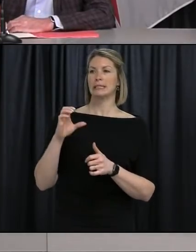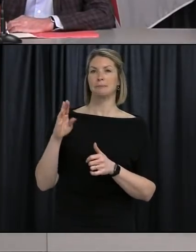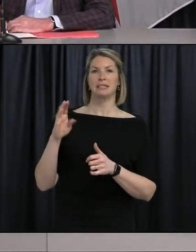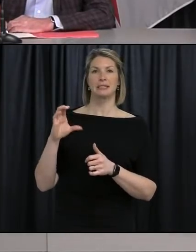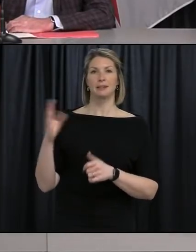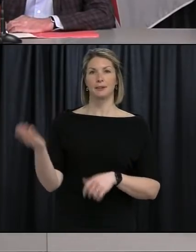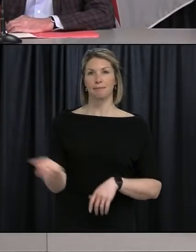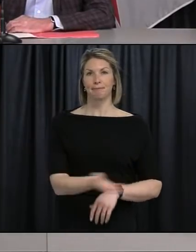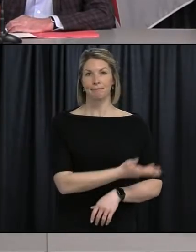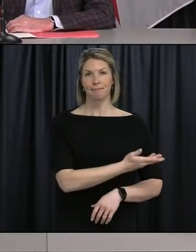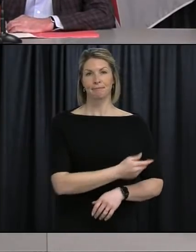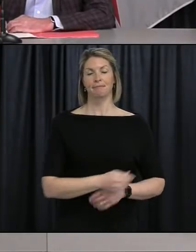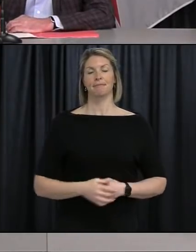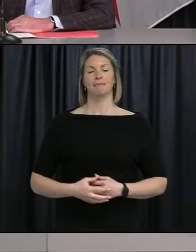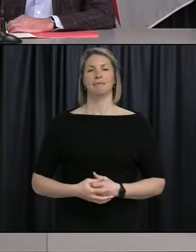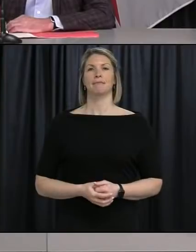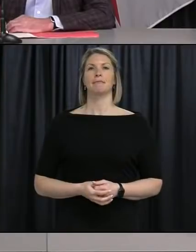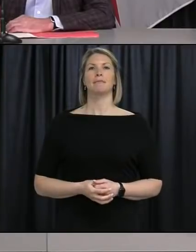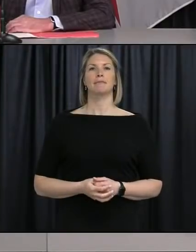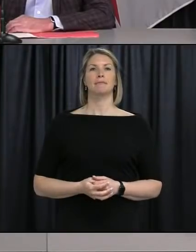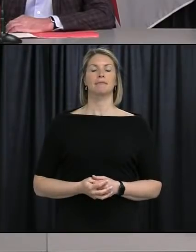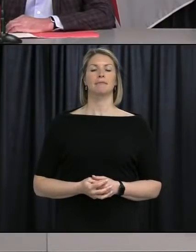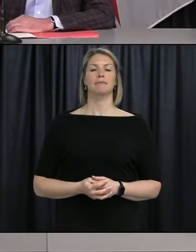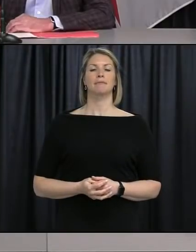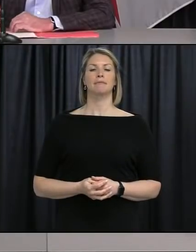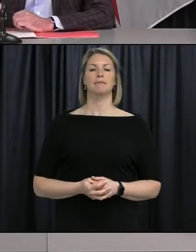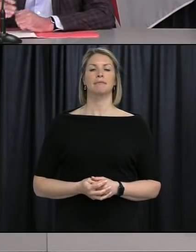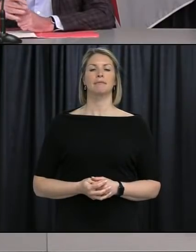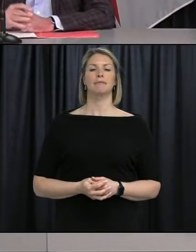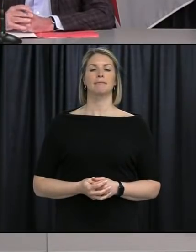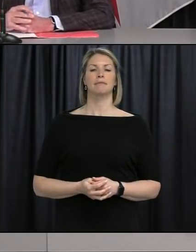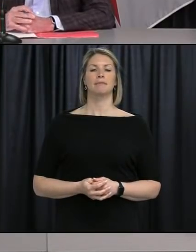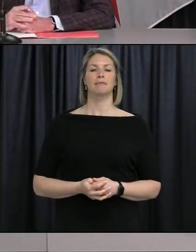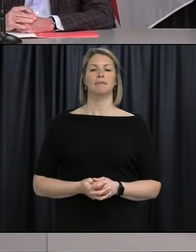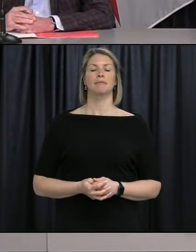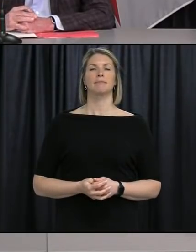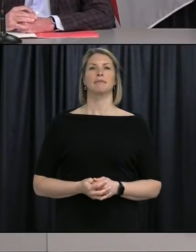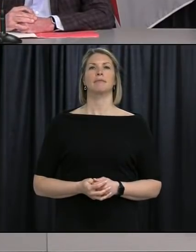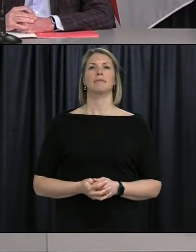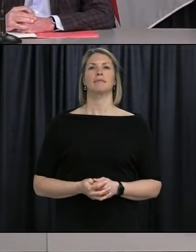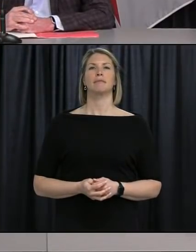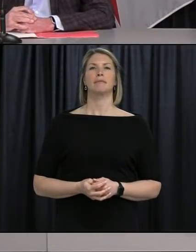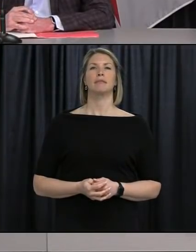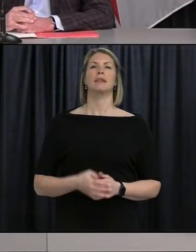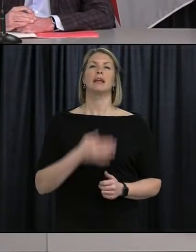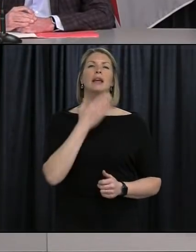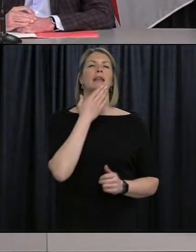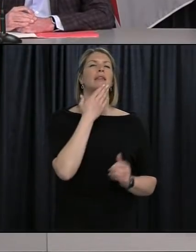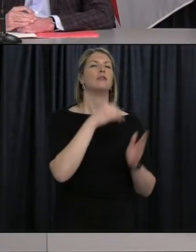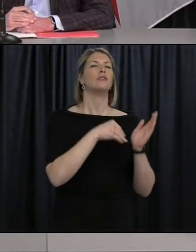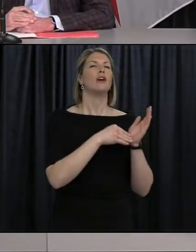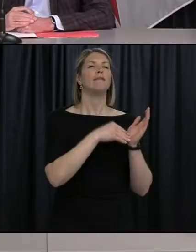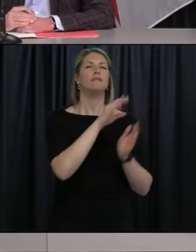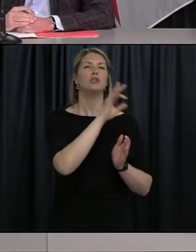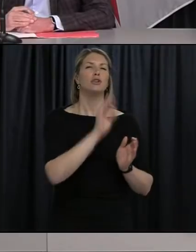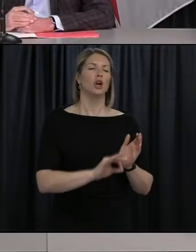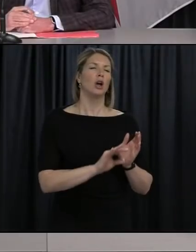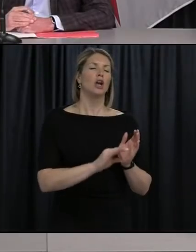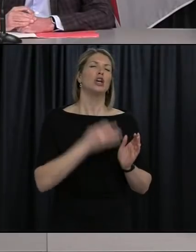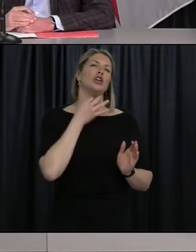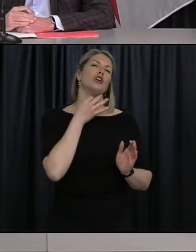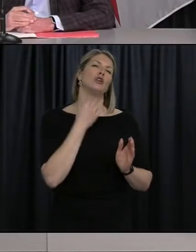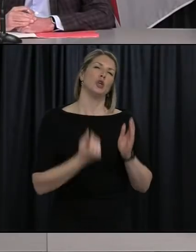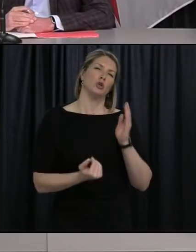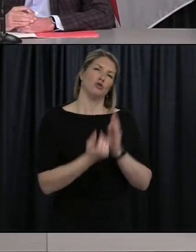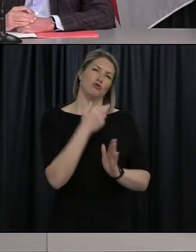CBC. Please go ahead. Thank you, Dr. Fitzgerald. I'm wondering about the new rules for essential workers. How many